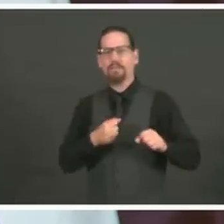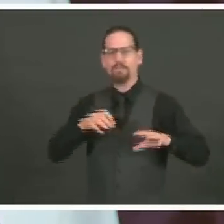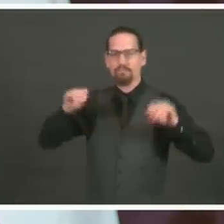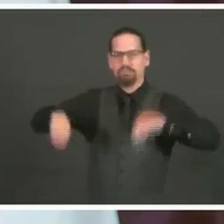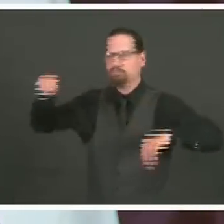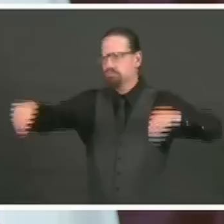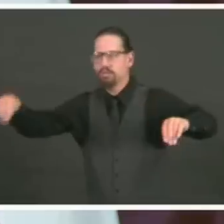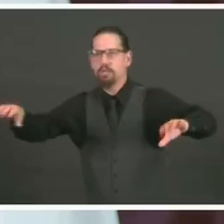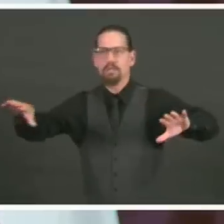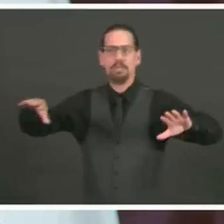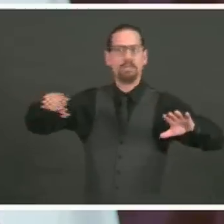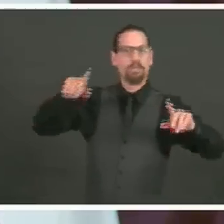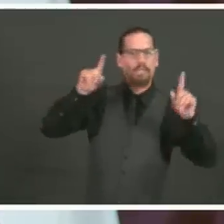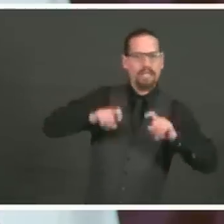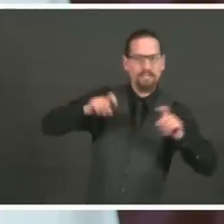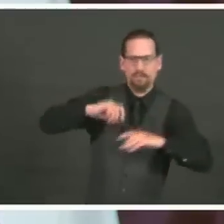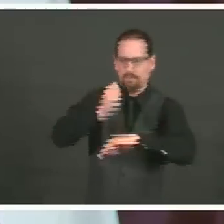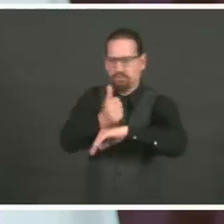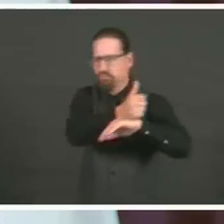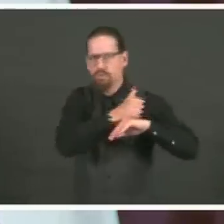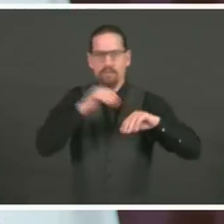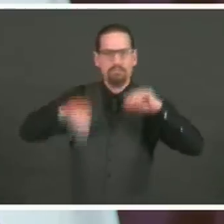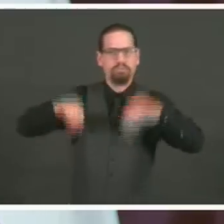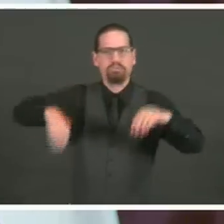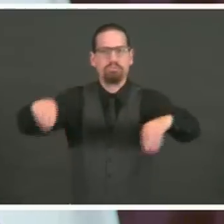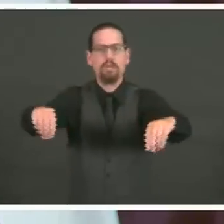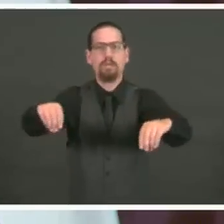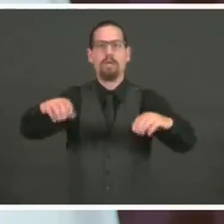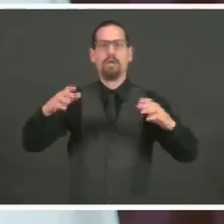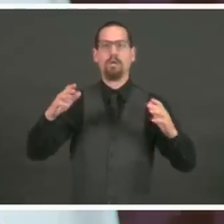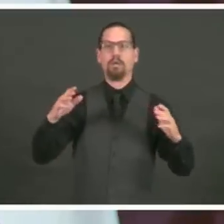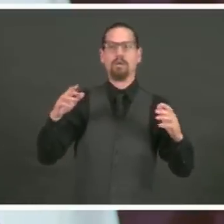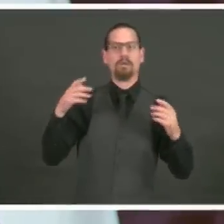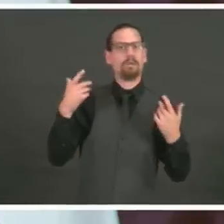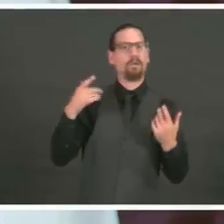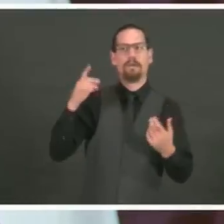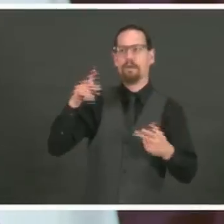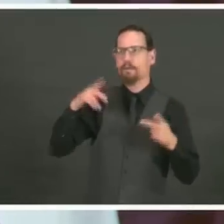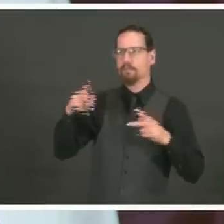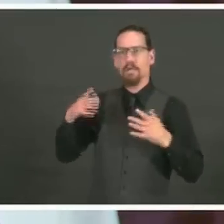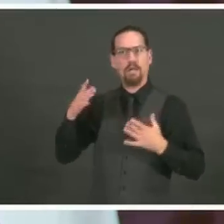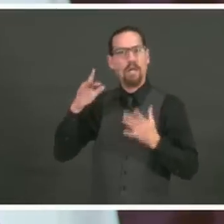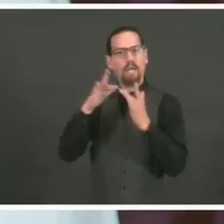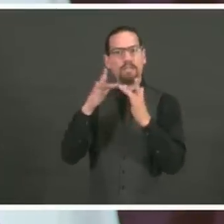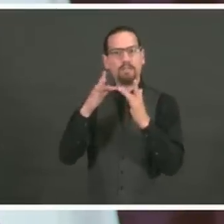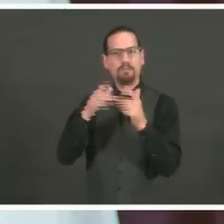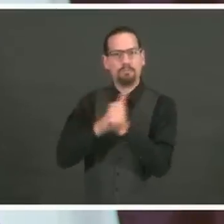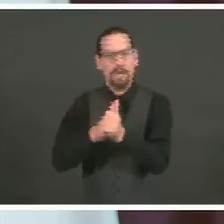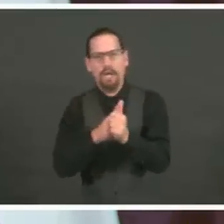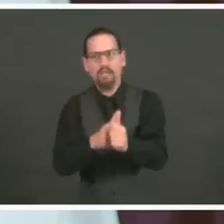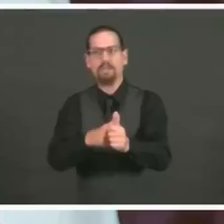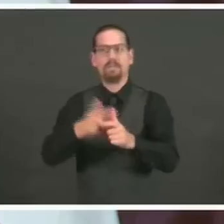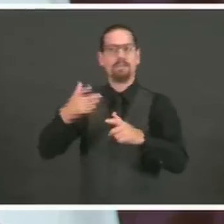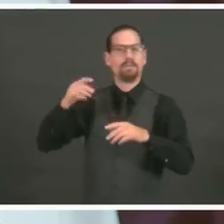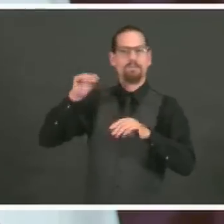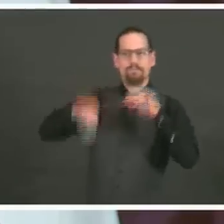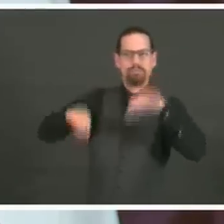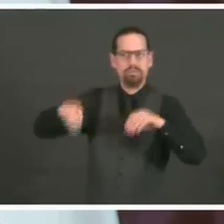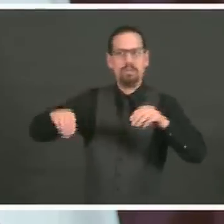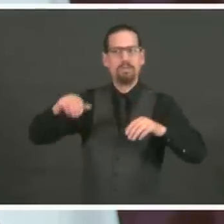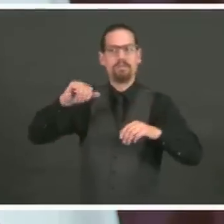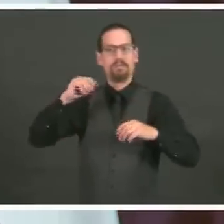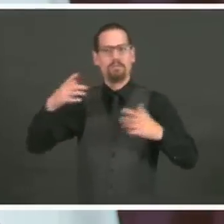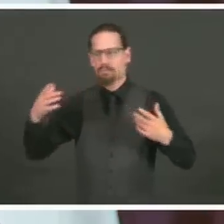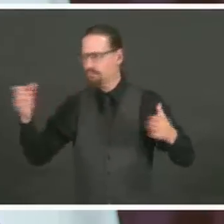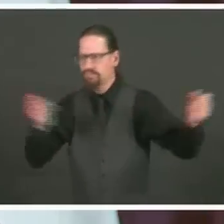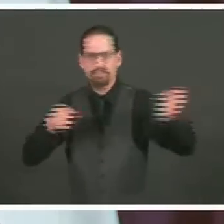We have hundreds of people doing best-in-class contact tracing. We didn't even know what that was 6 months ago. At least I didn't. You